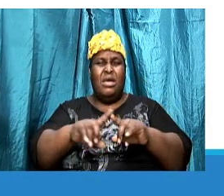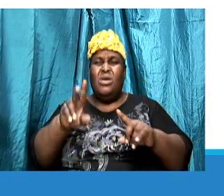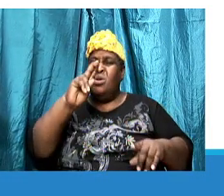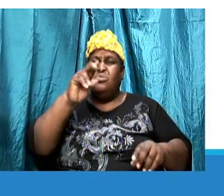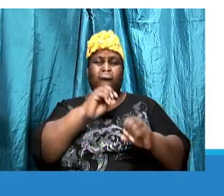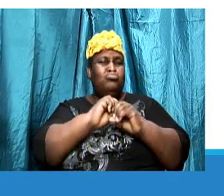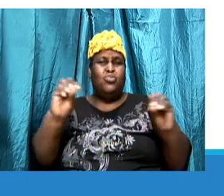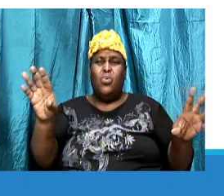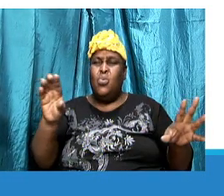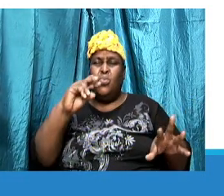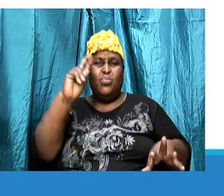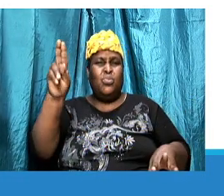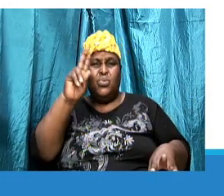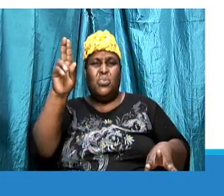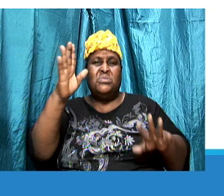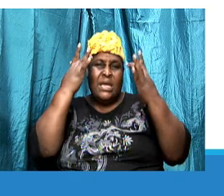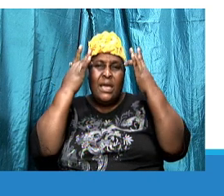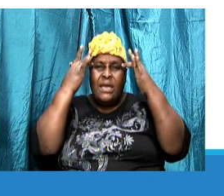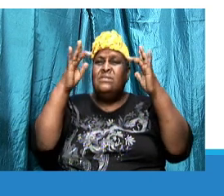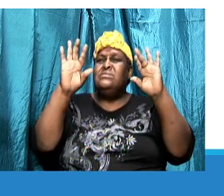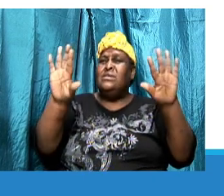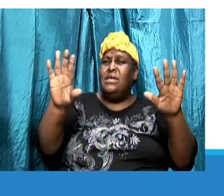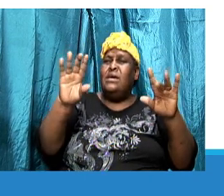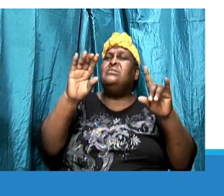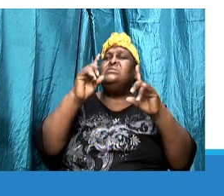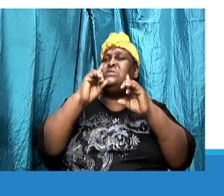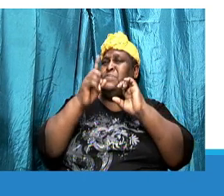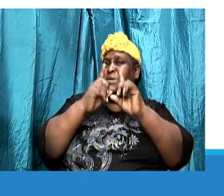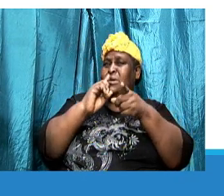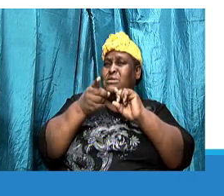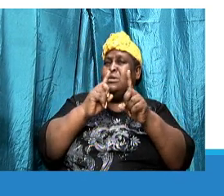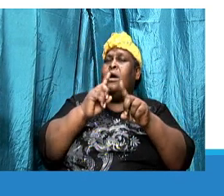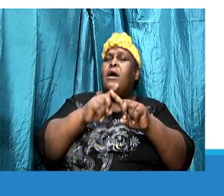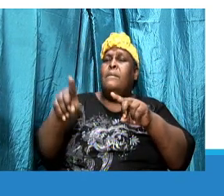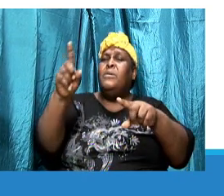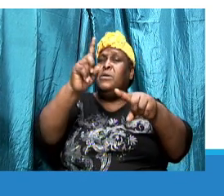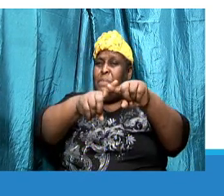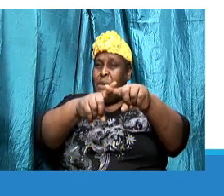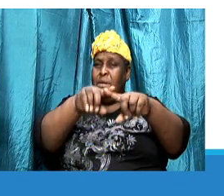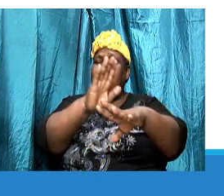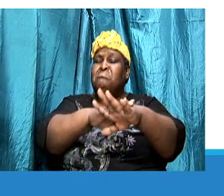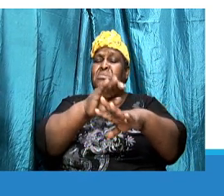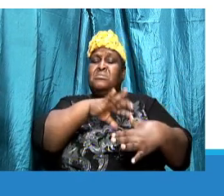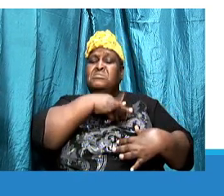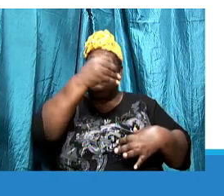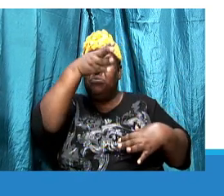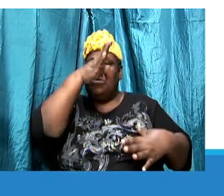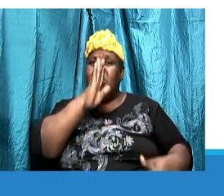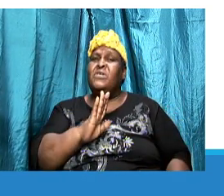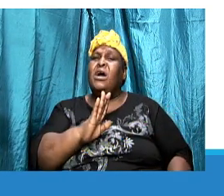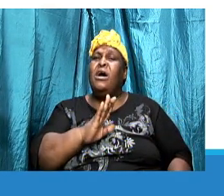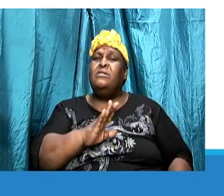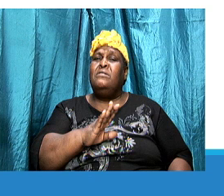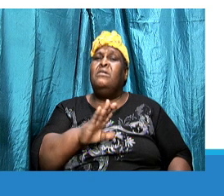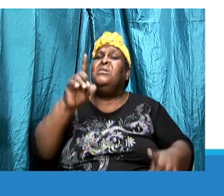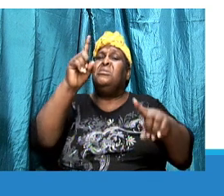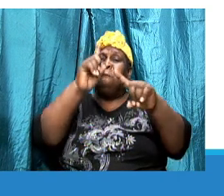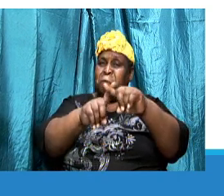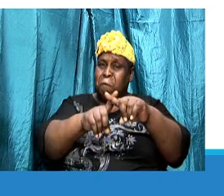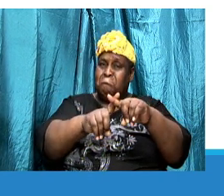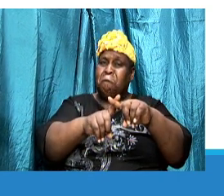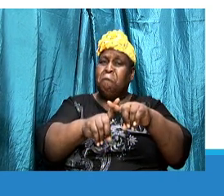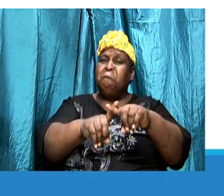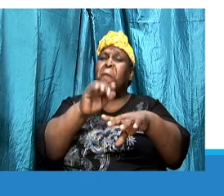words, excellency of speech. But he rely on the spirit of Christ. And he rely on the